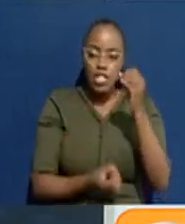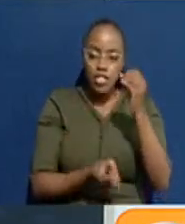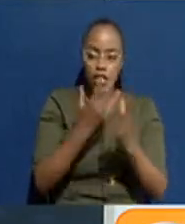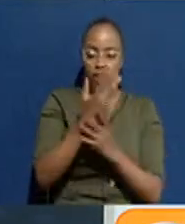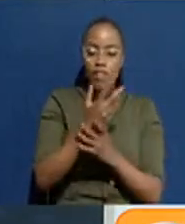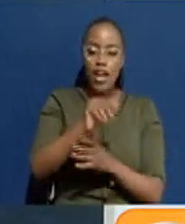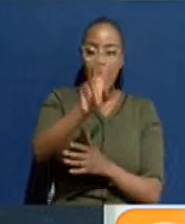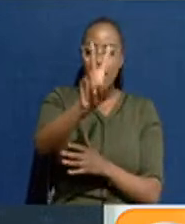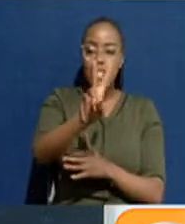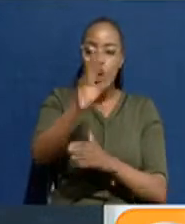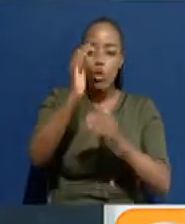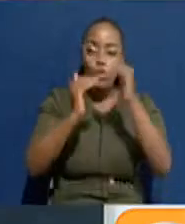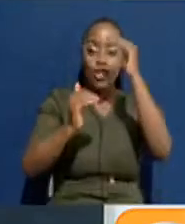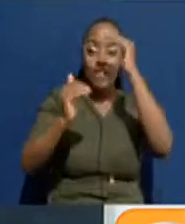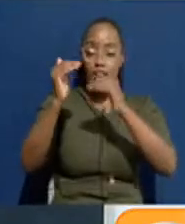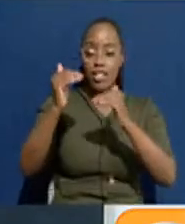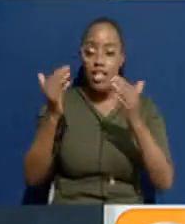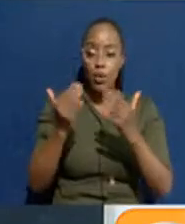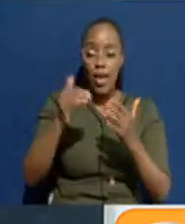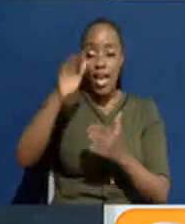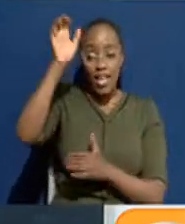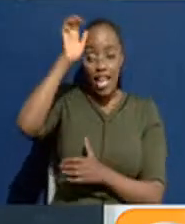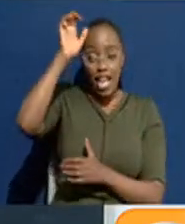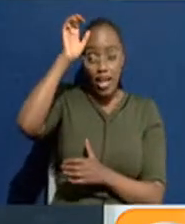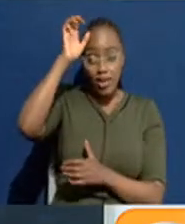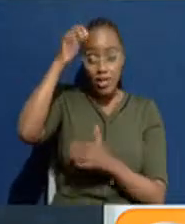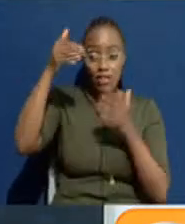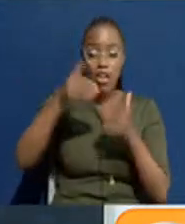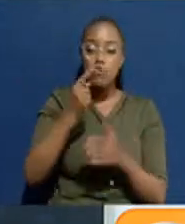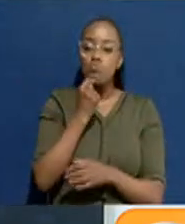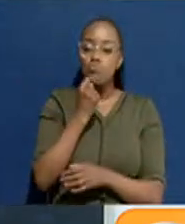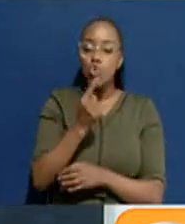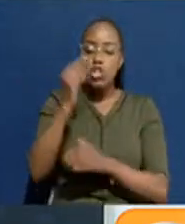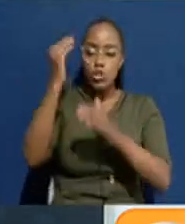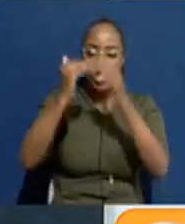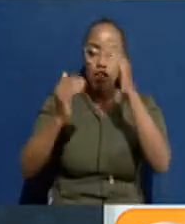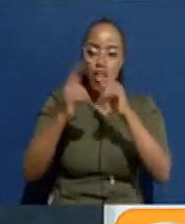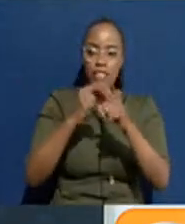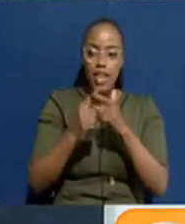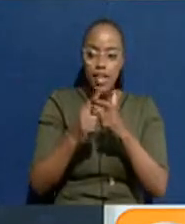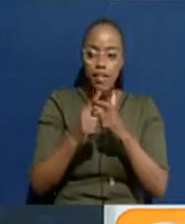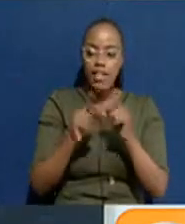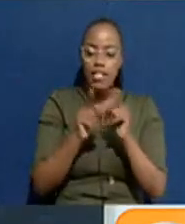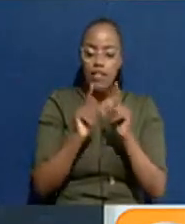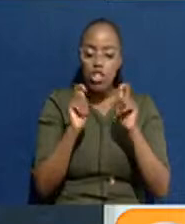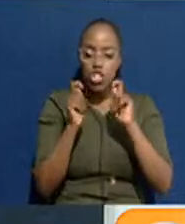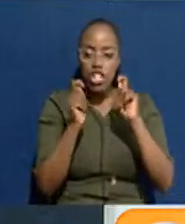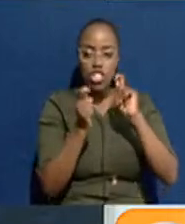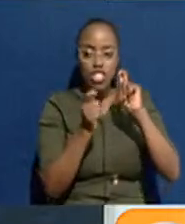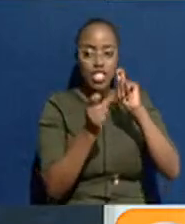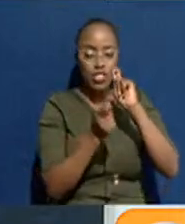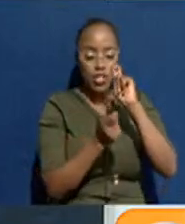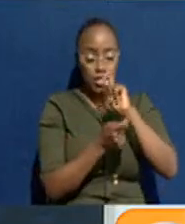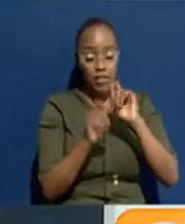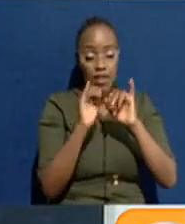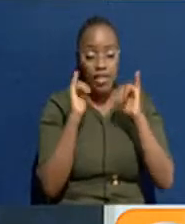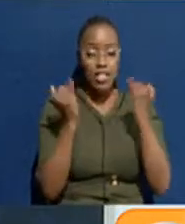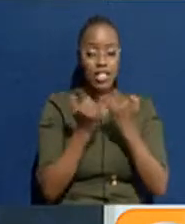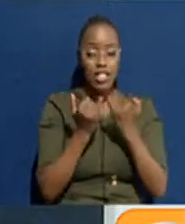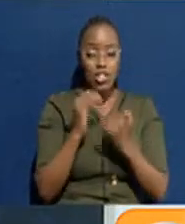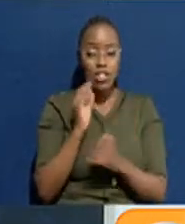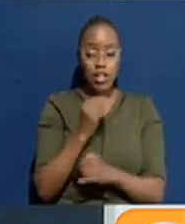a second university in Eldoret, the current Moi University. And then we turned into changing our institutions